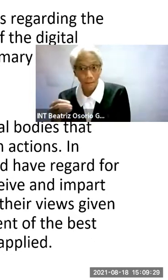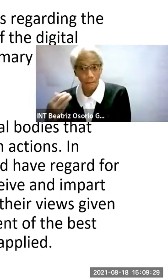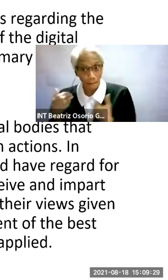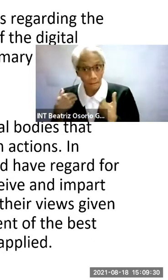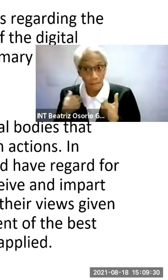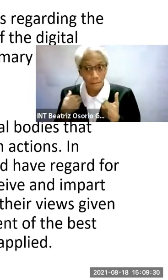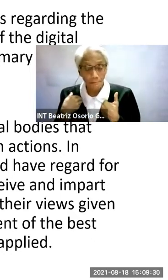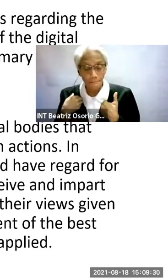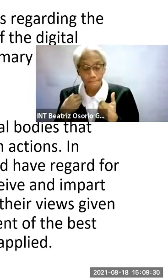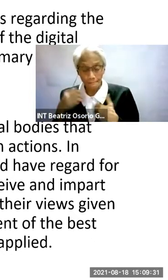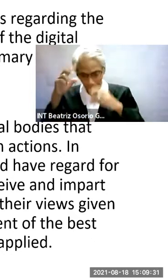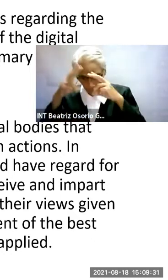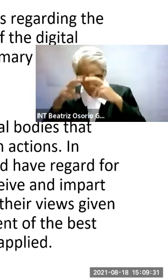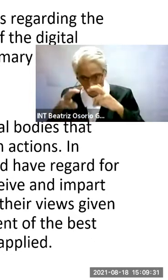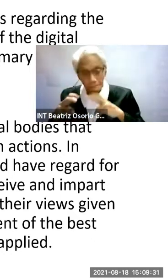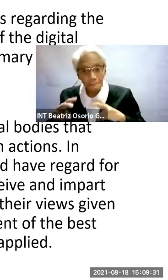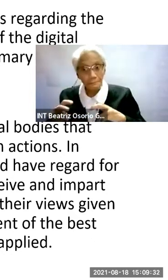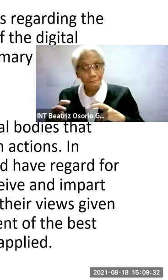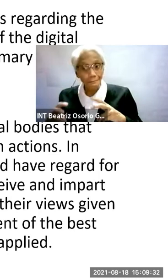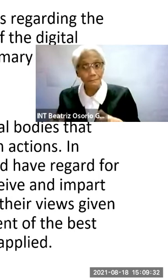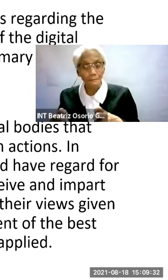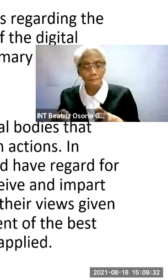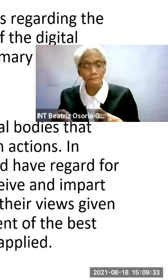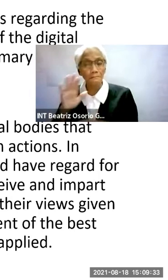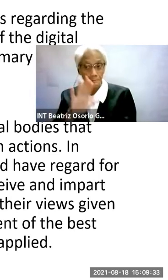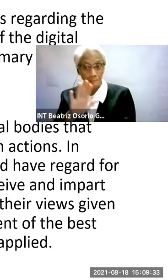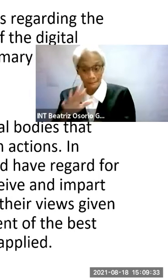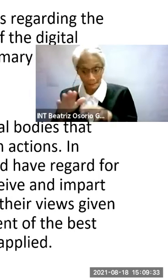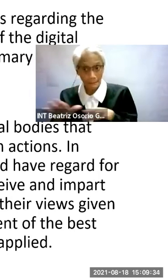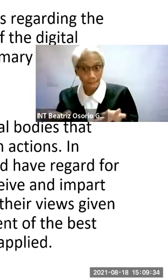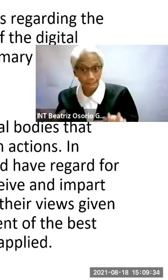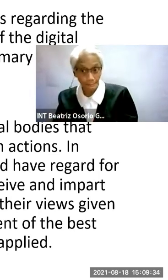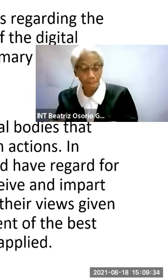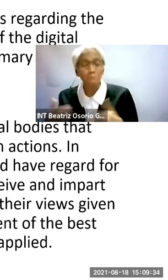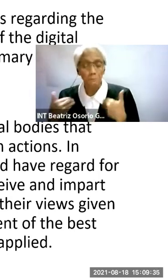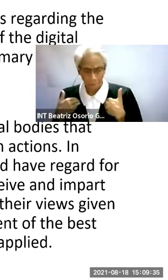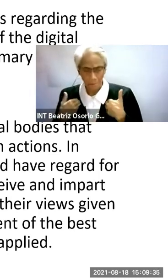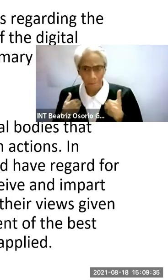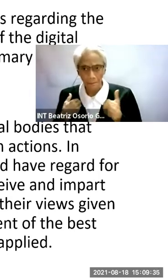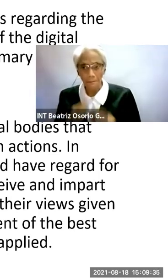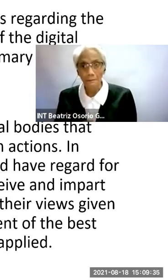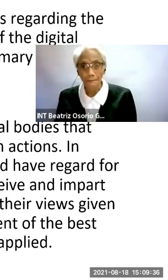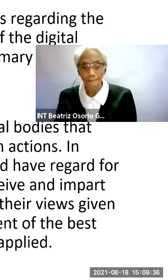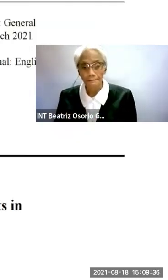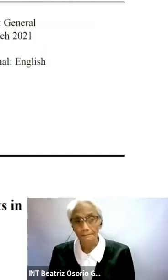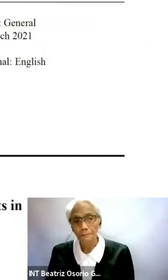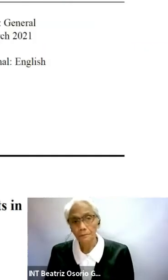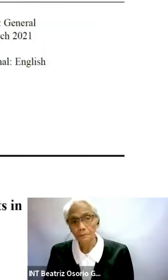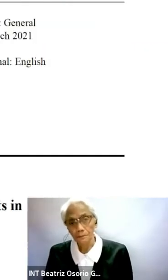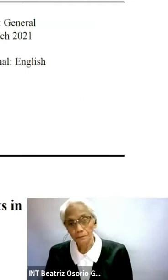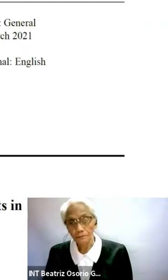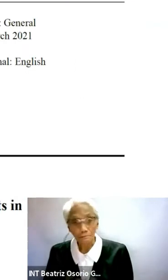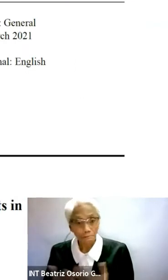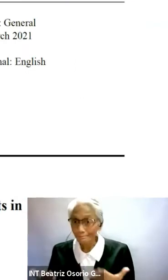the assessment of the best interests of the child and the criteria that have been applied. Next slide. It